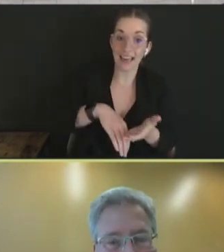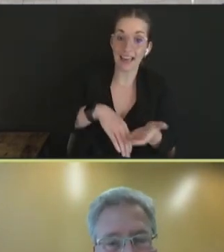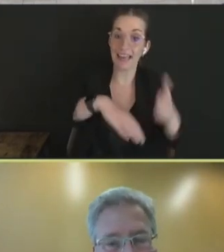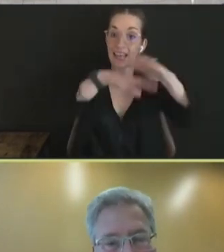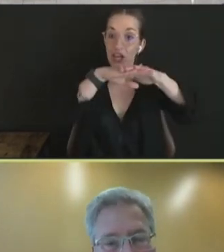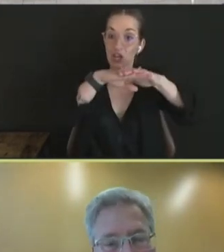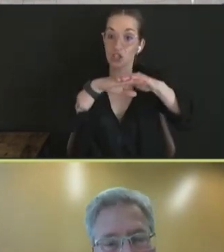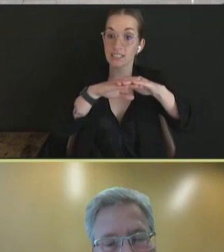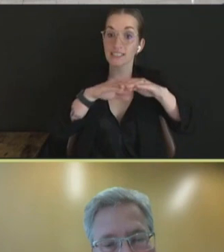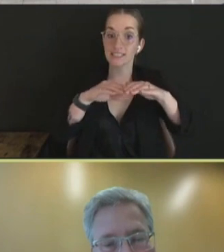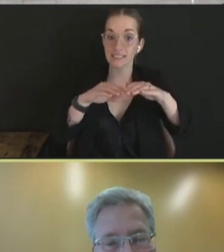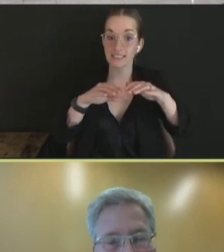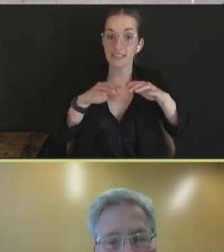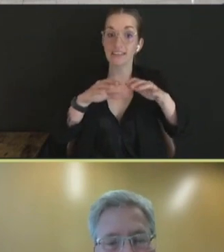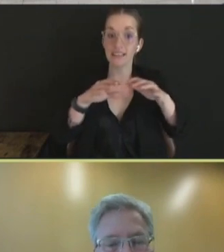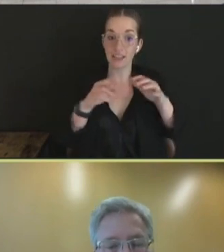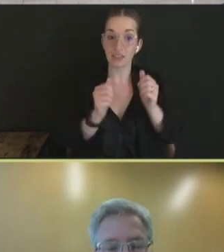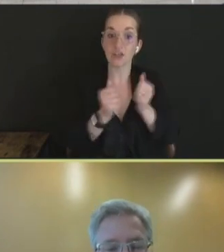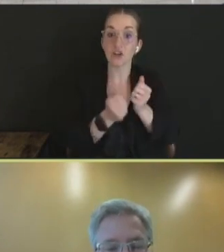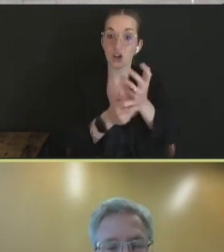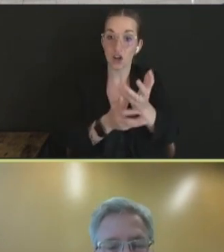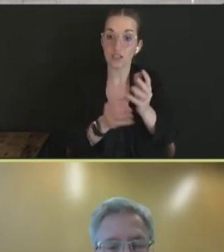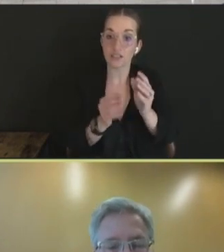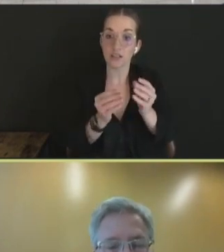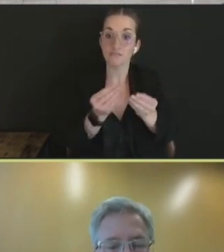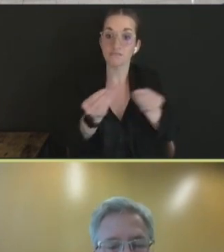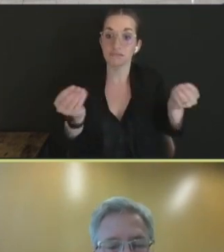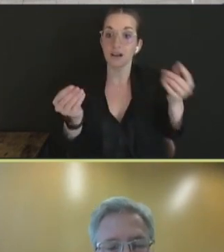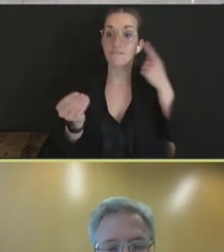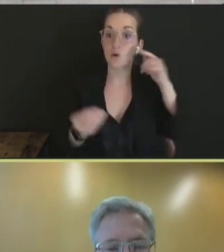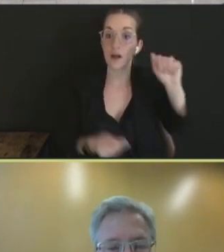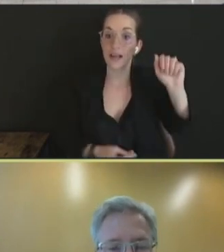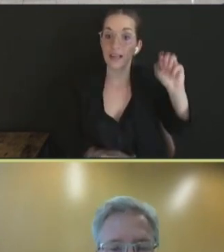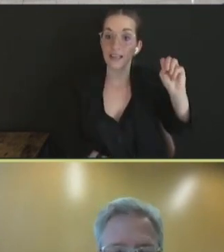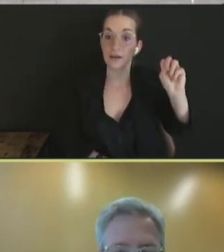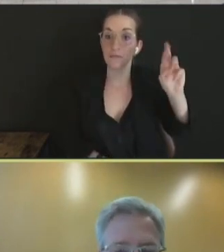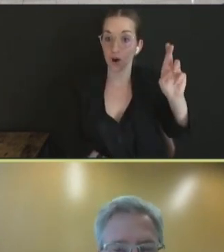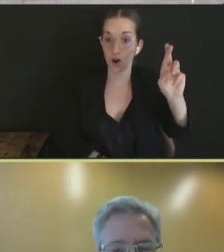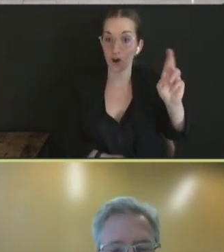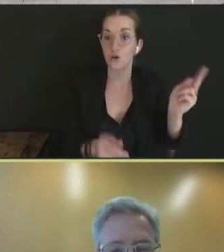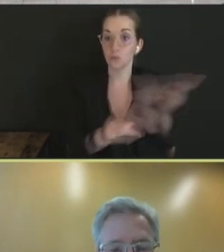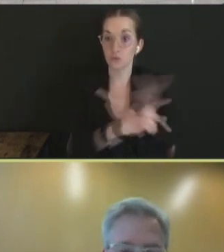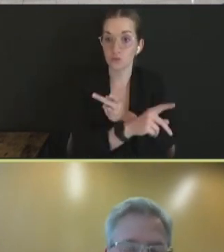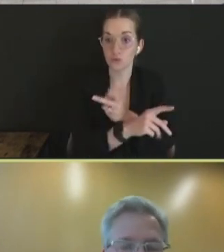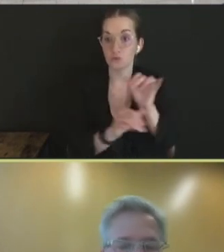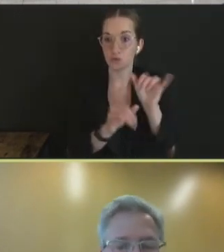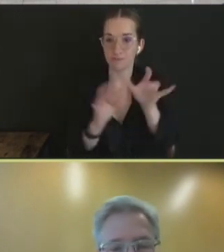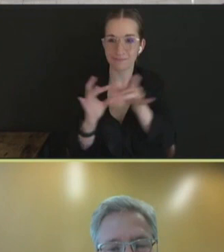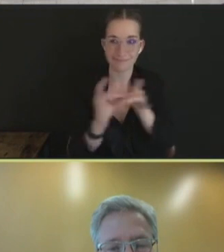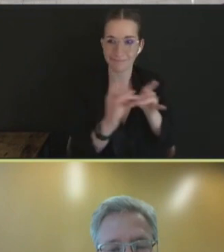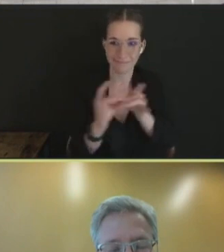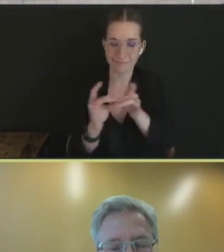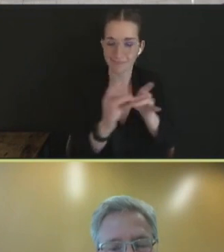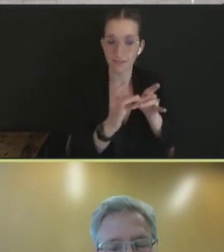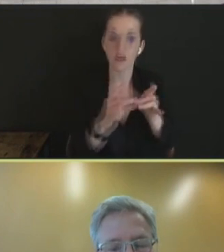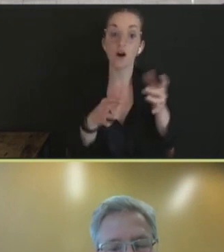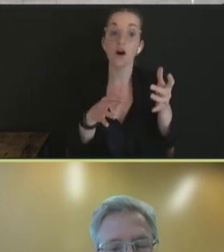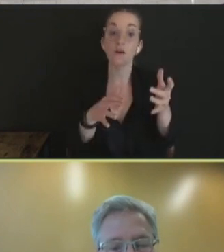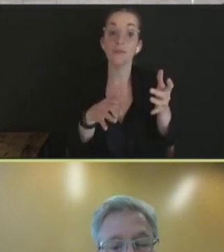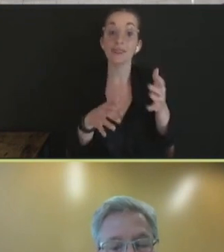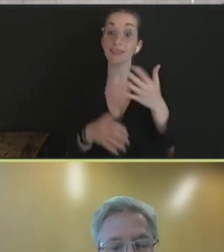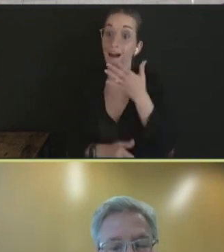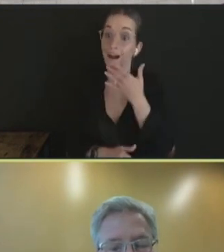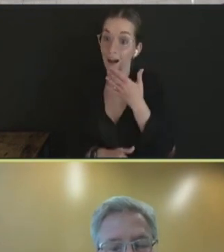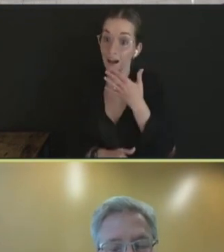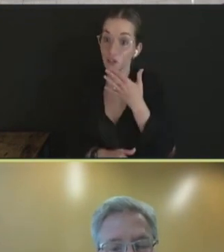the drivers and transmissions of AMR. The overlay of color here is to